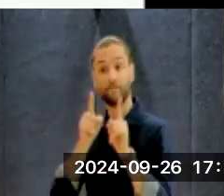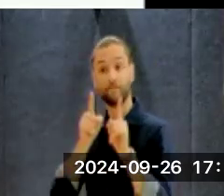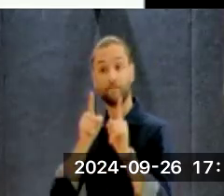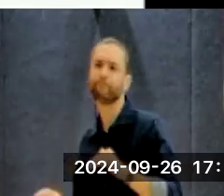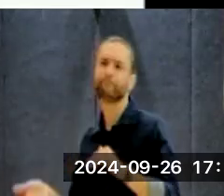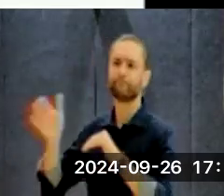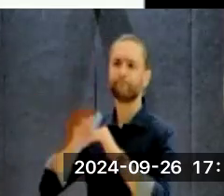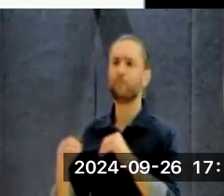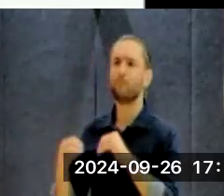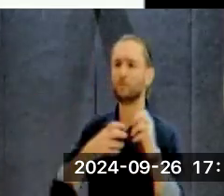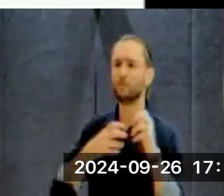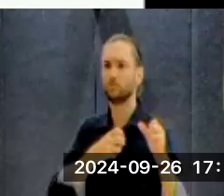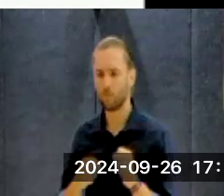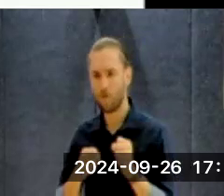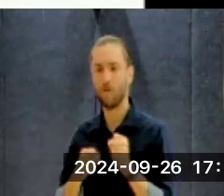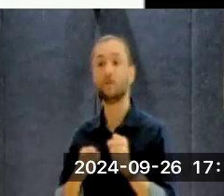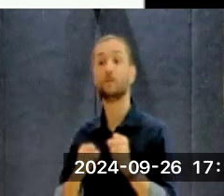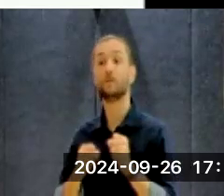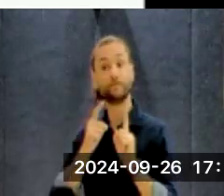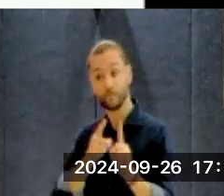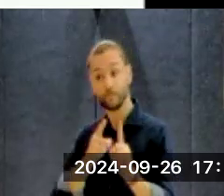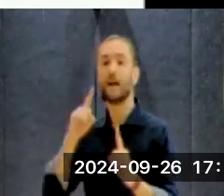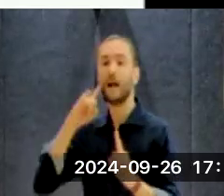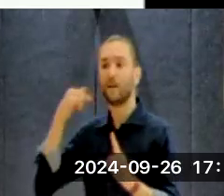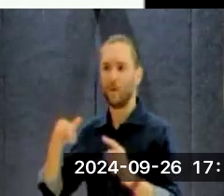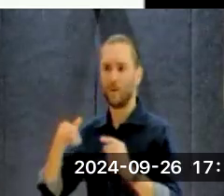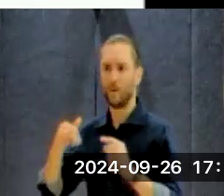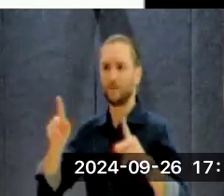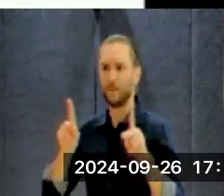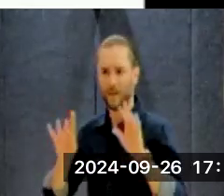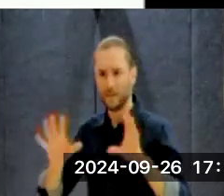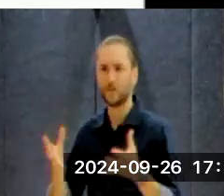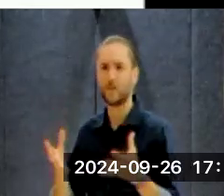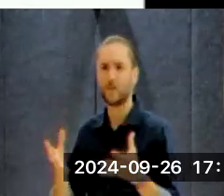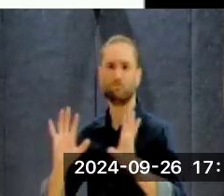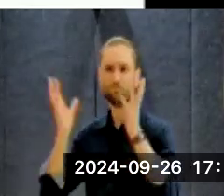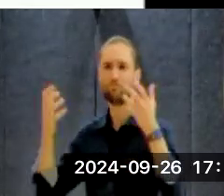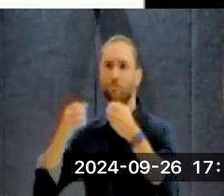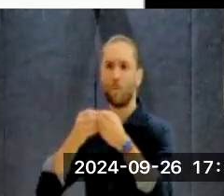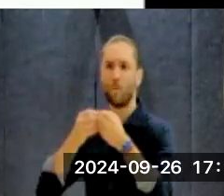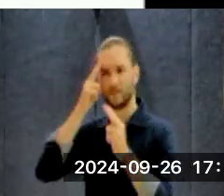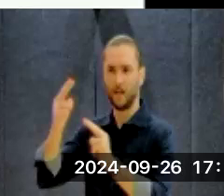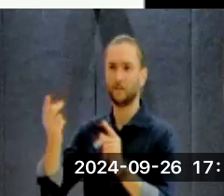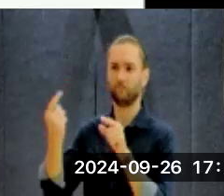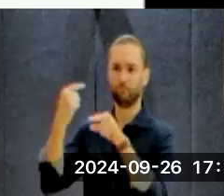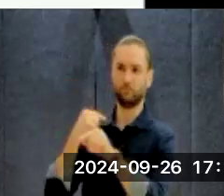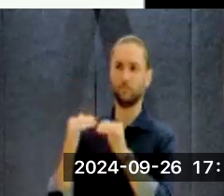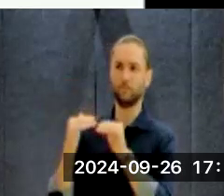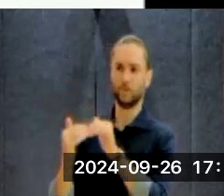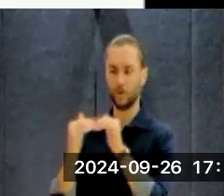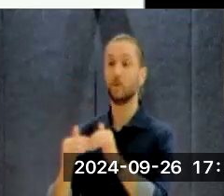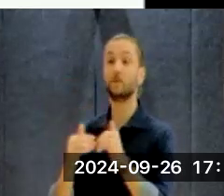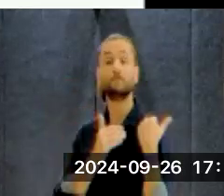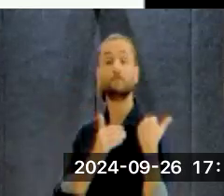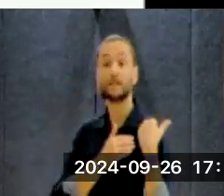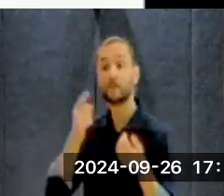efforts to stop and promote mutual respect amongst California's diverse populations. The commission is charged with researching and publishing data on